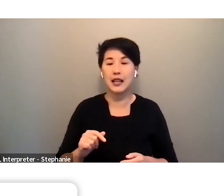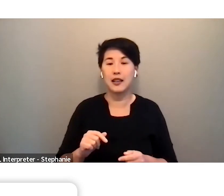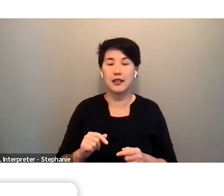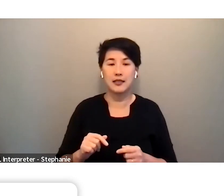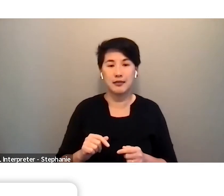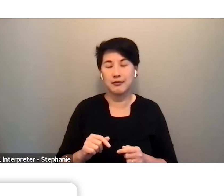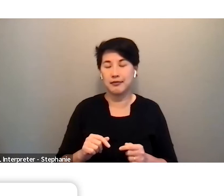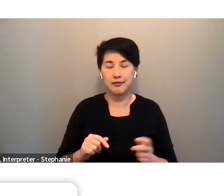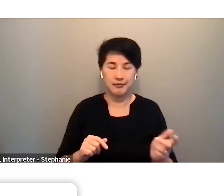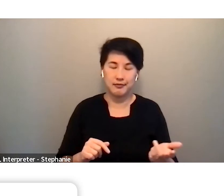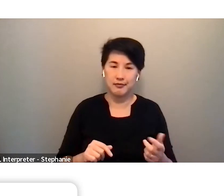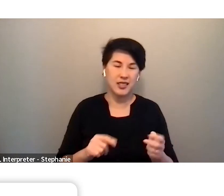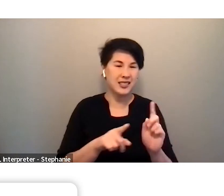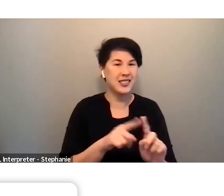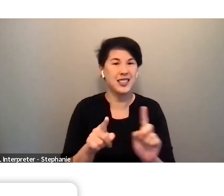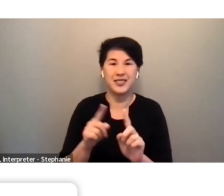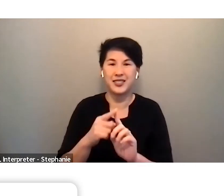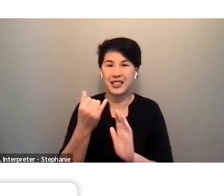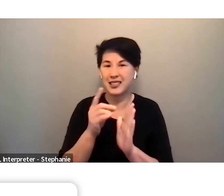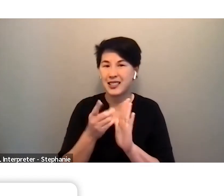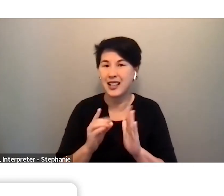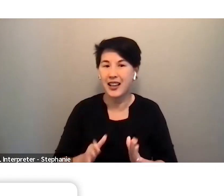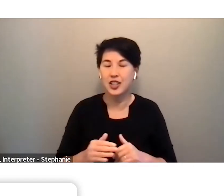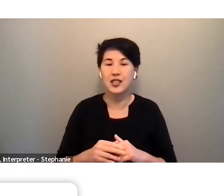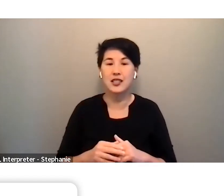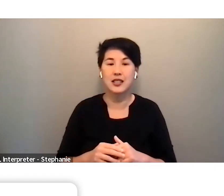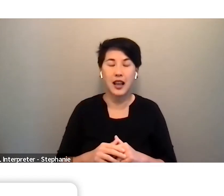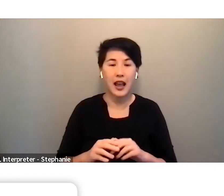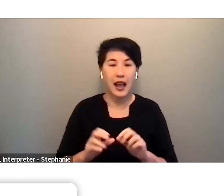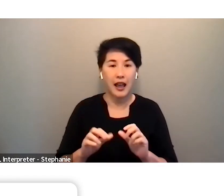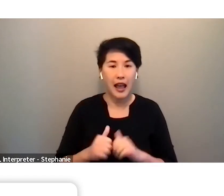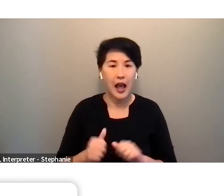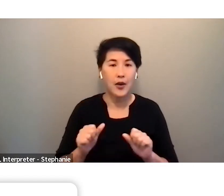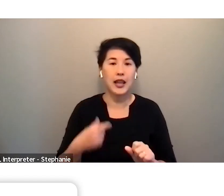a couple different designers, is how can we start looking at